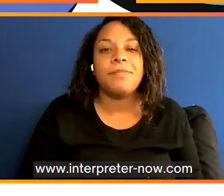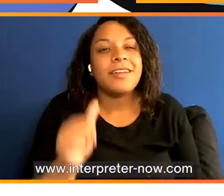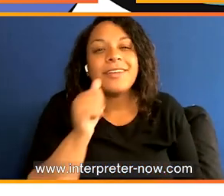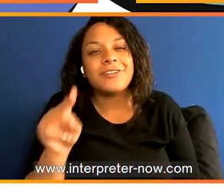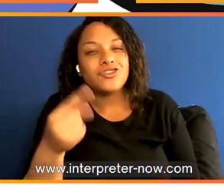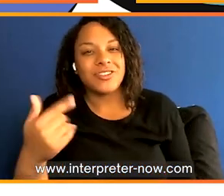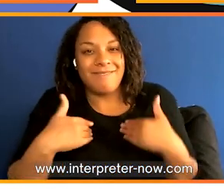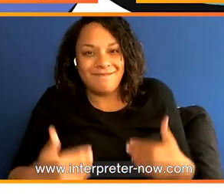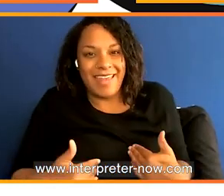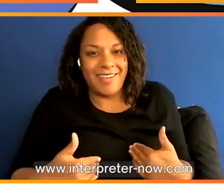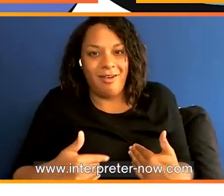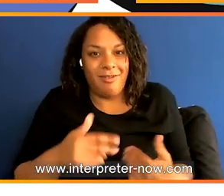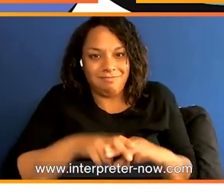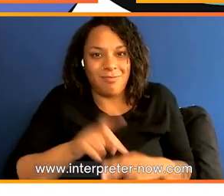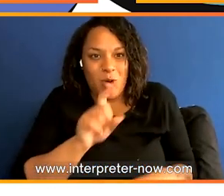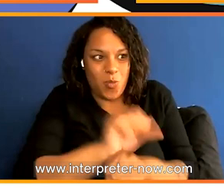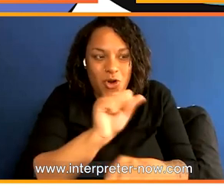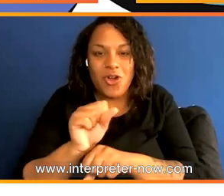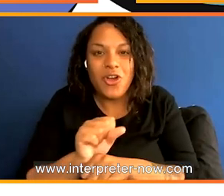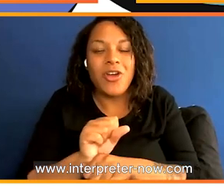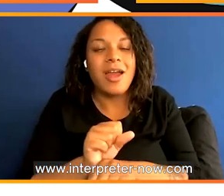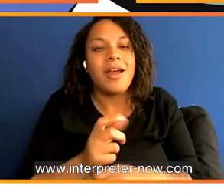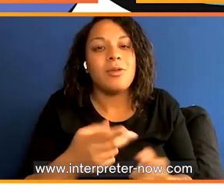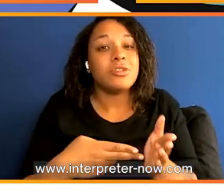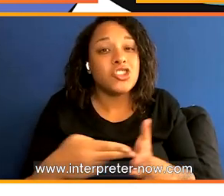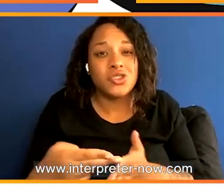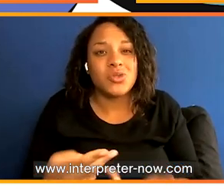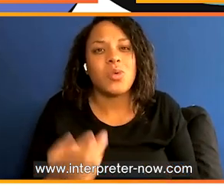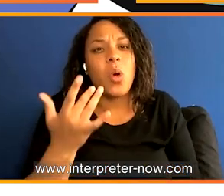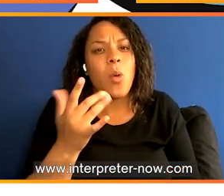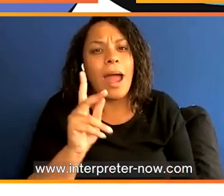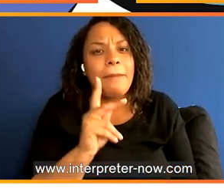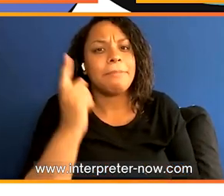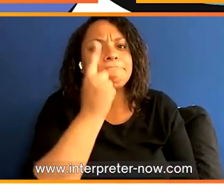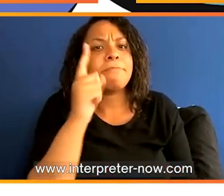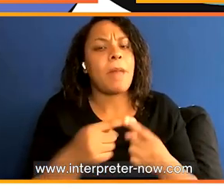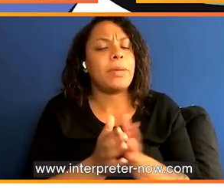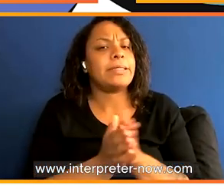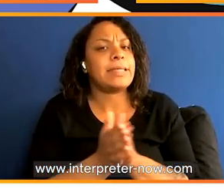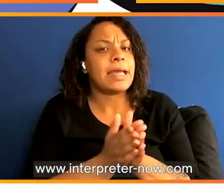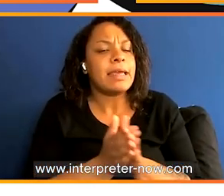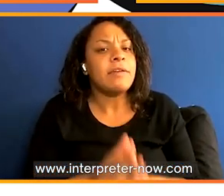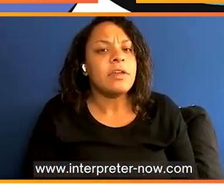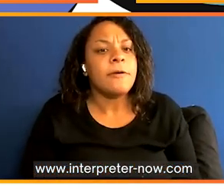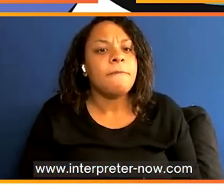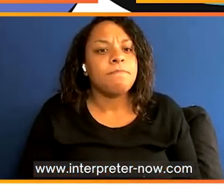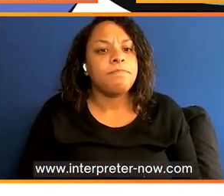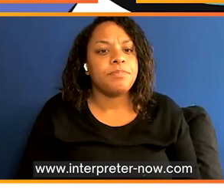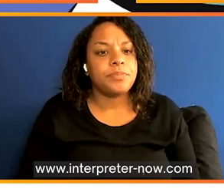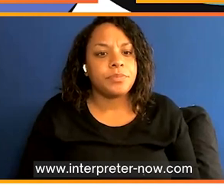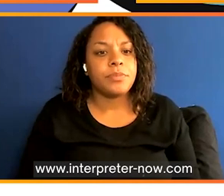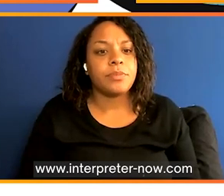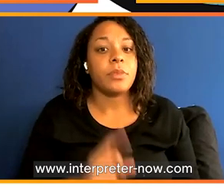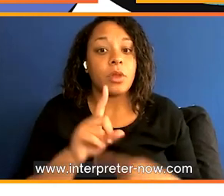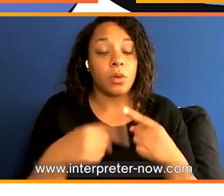you successful all in the office and why? But beyond physically where you're working, I think there's something that rings true,